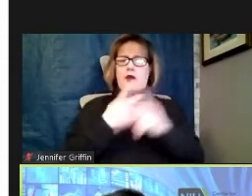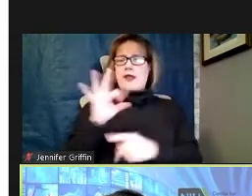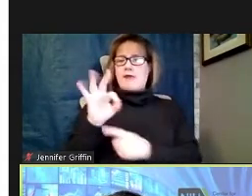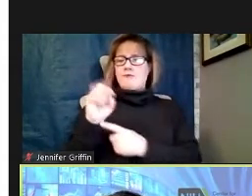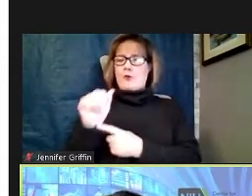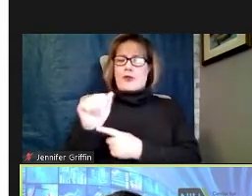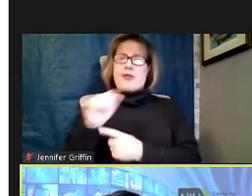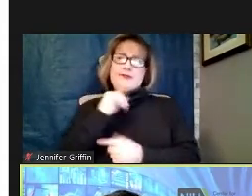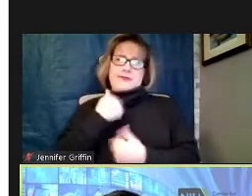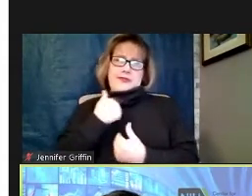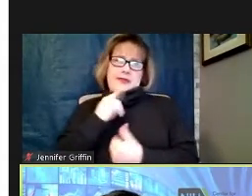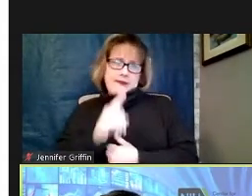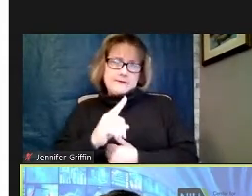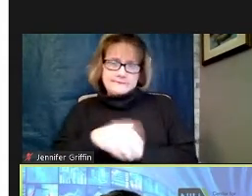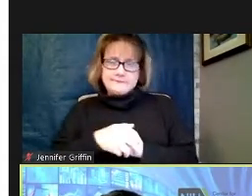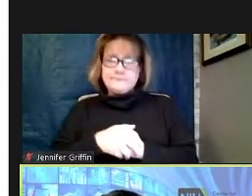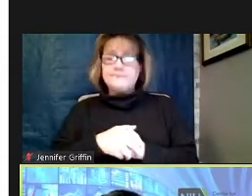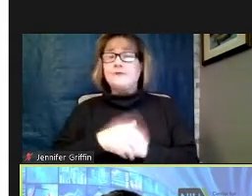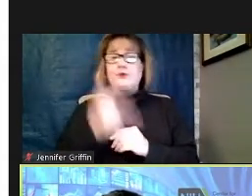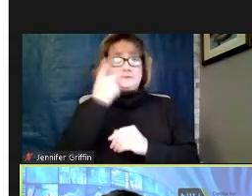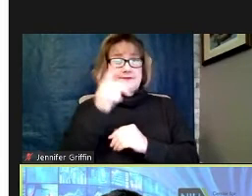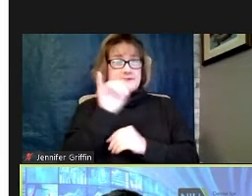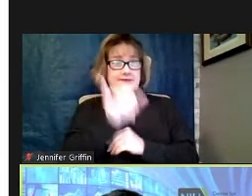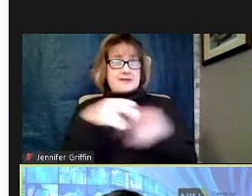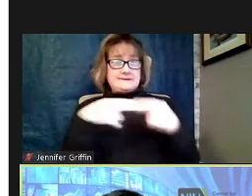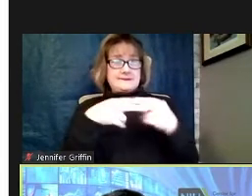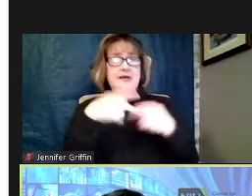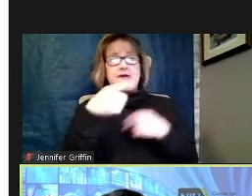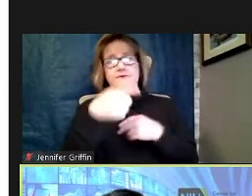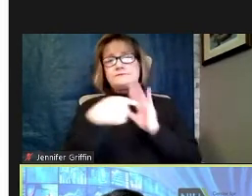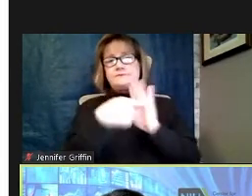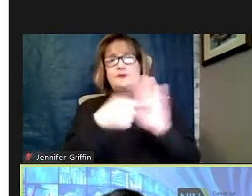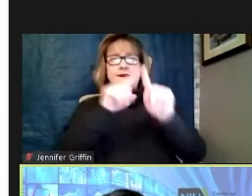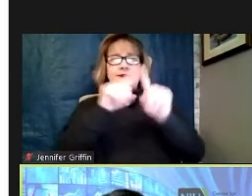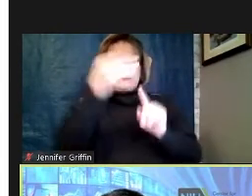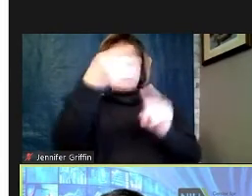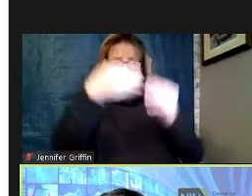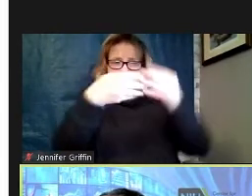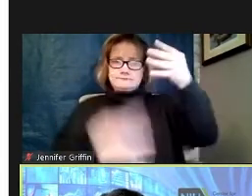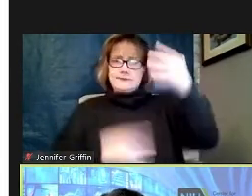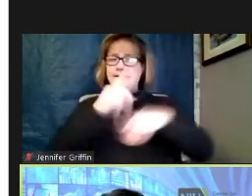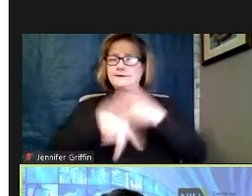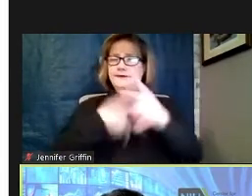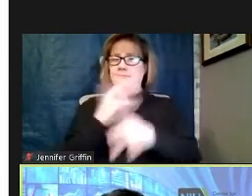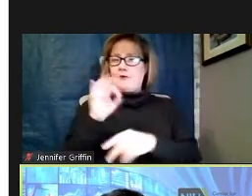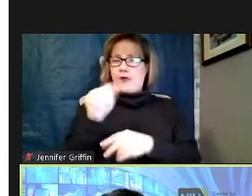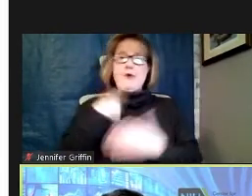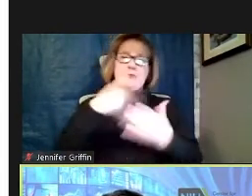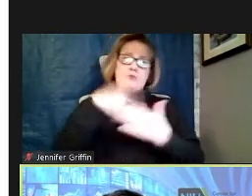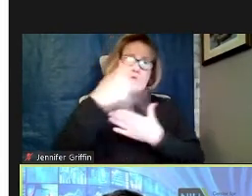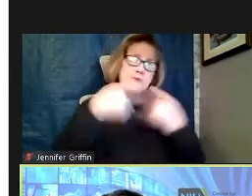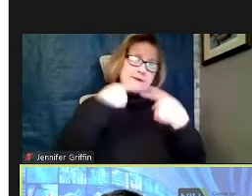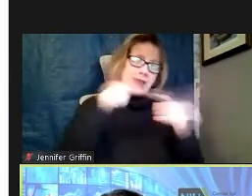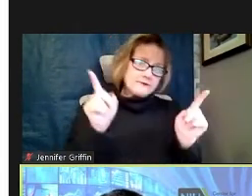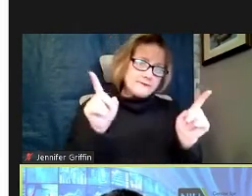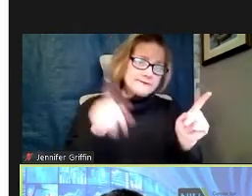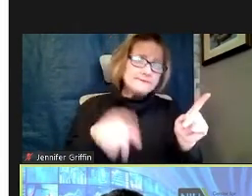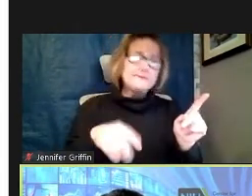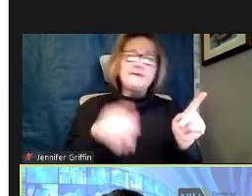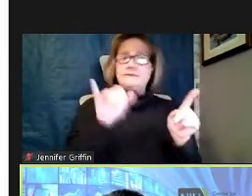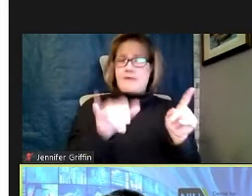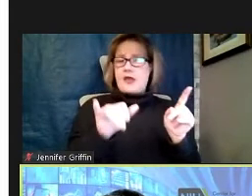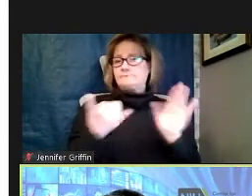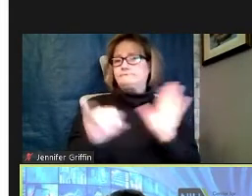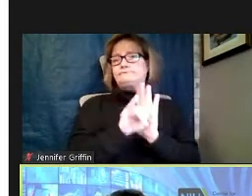are. So as you can see from the slide, this is a smattering of the different types of FOAs. There's program announcements, which